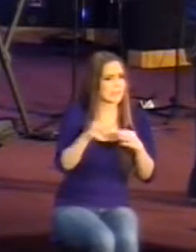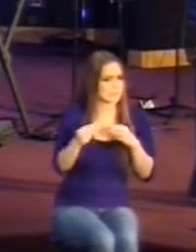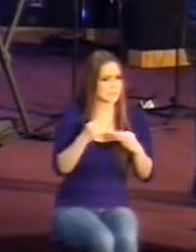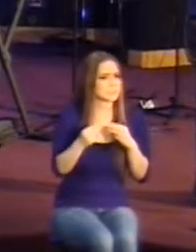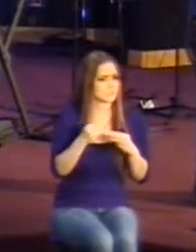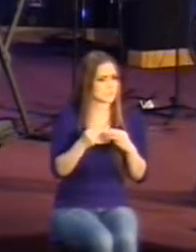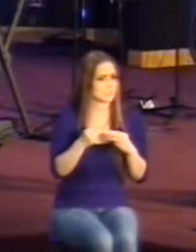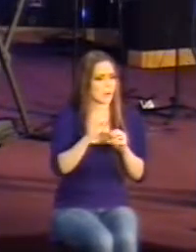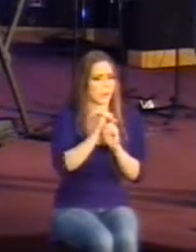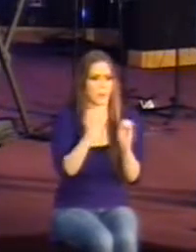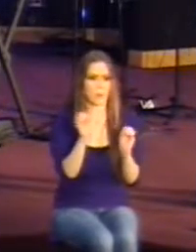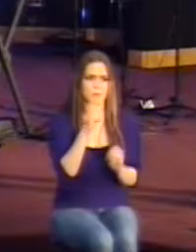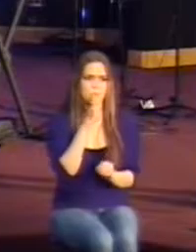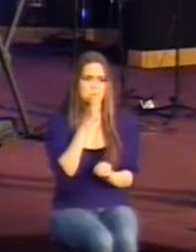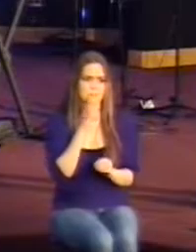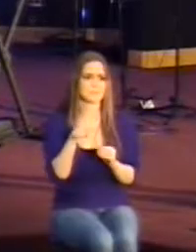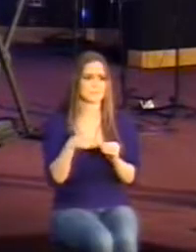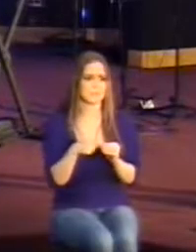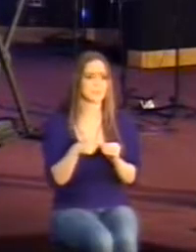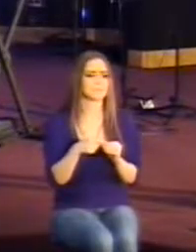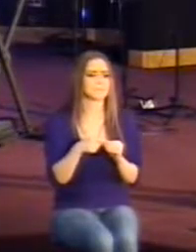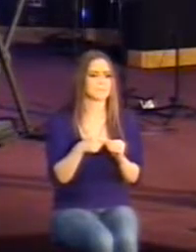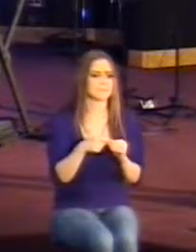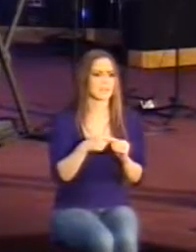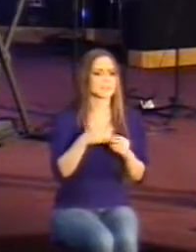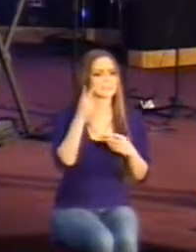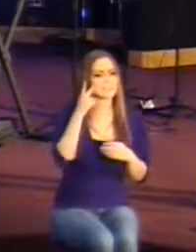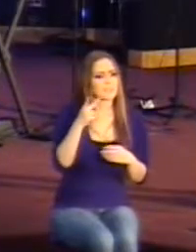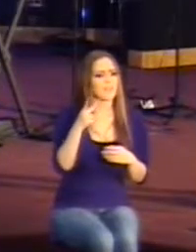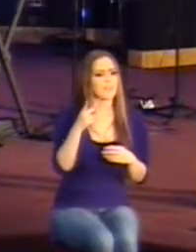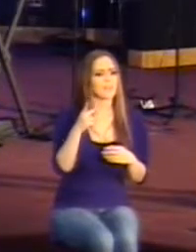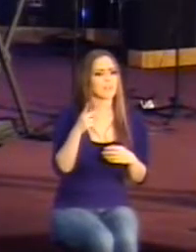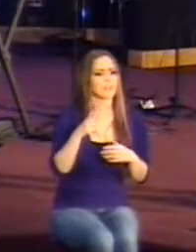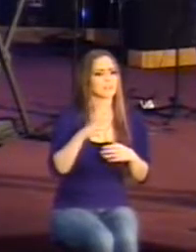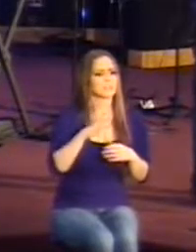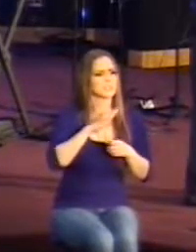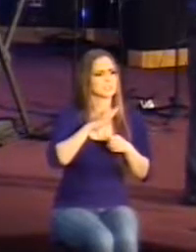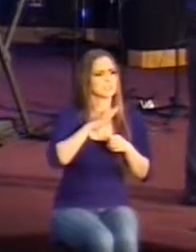by extension, the stress and emotional baggage of being in ministry.